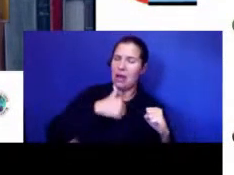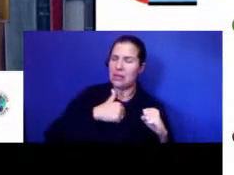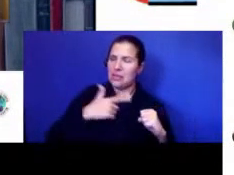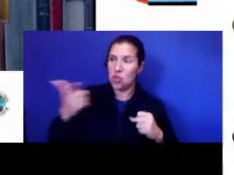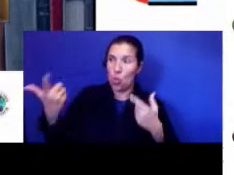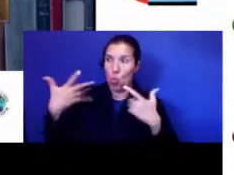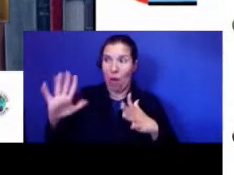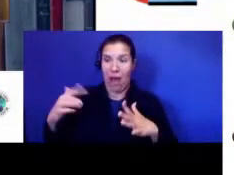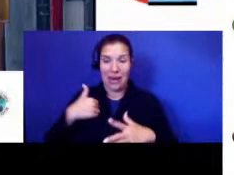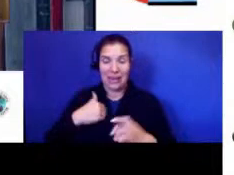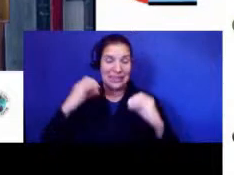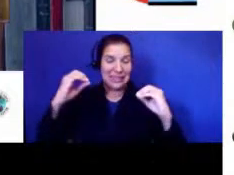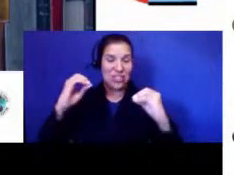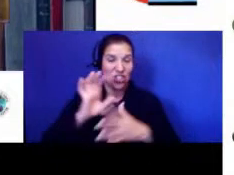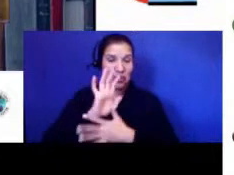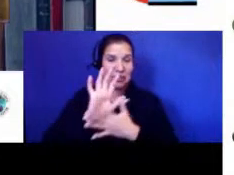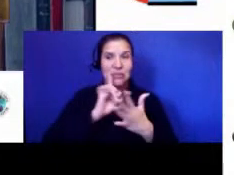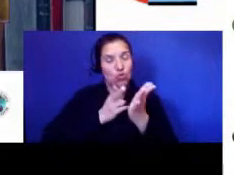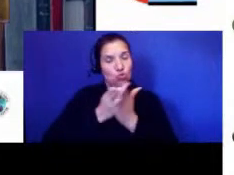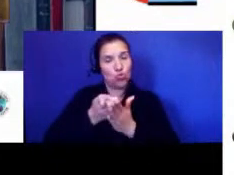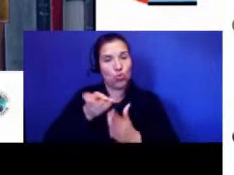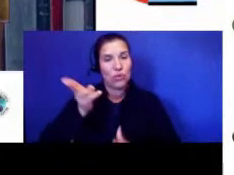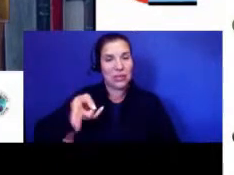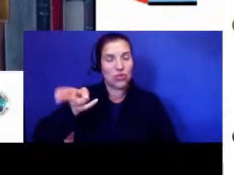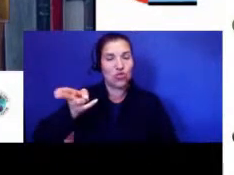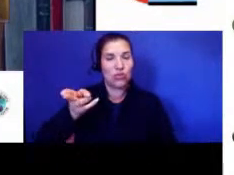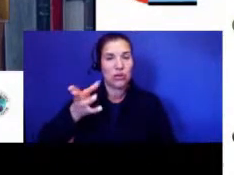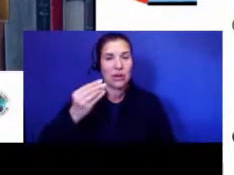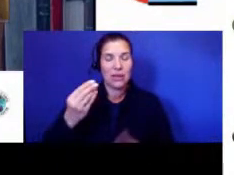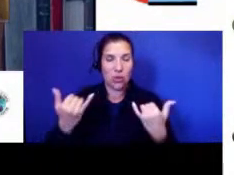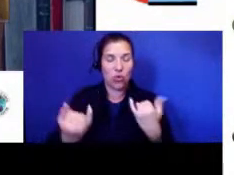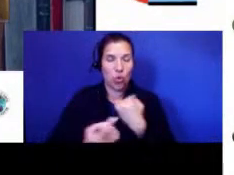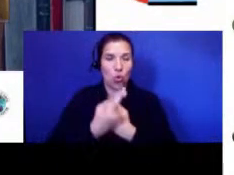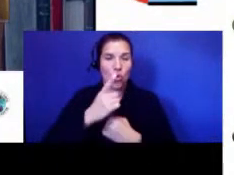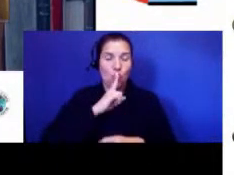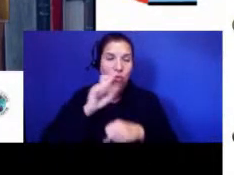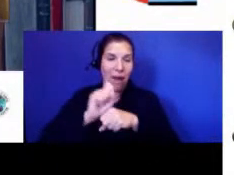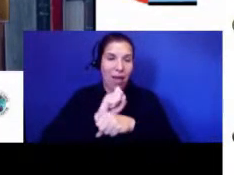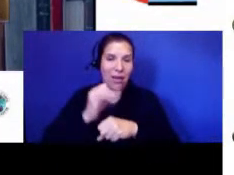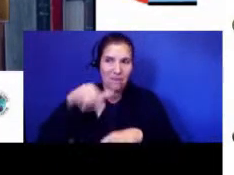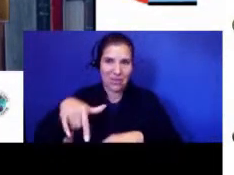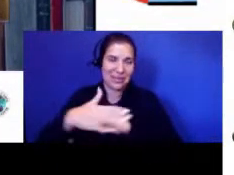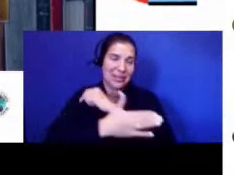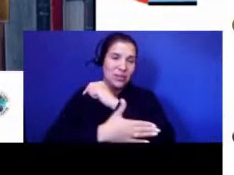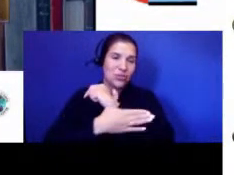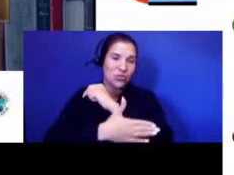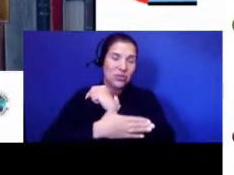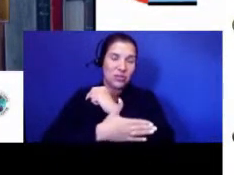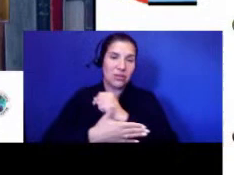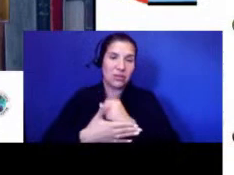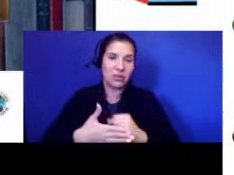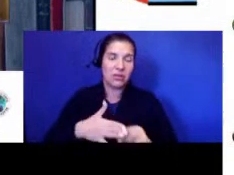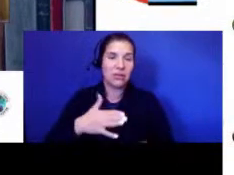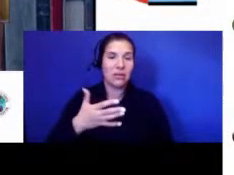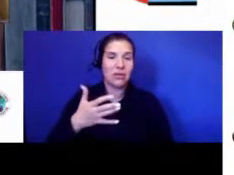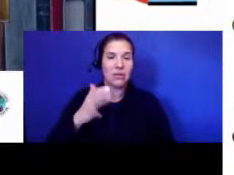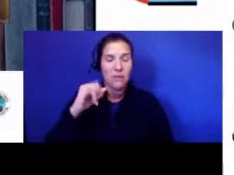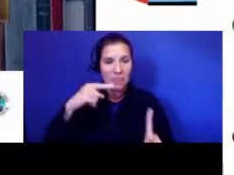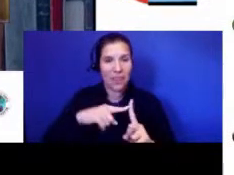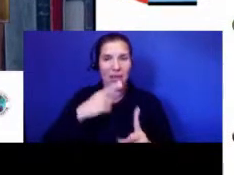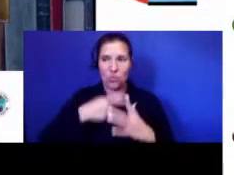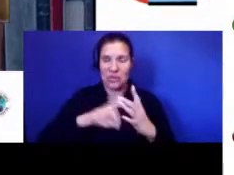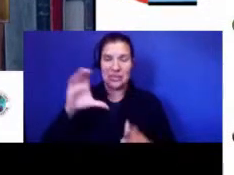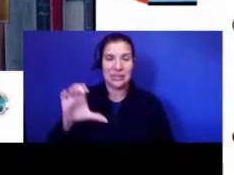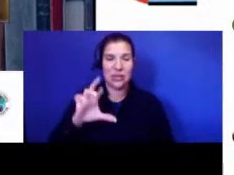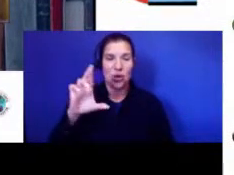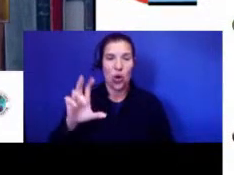us to teach is the true history and the current reality of this country. And that is what CRT